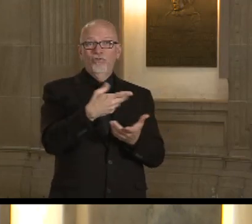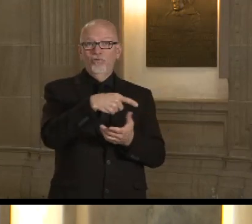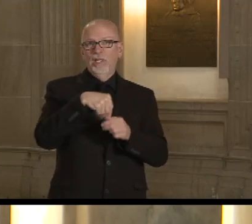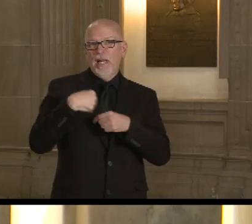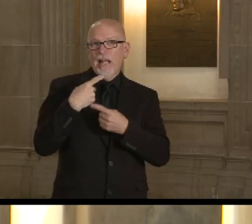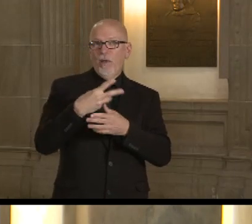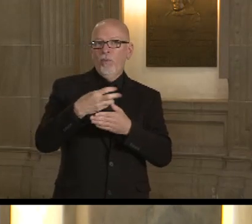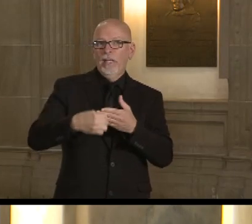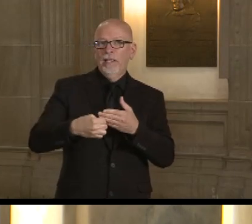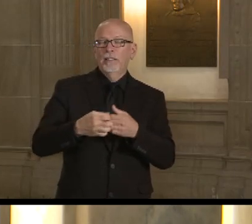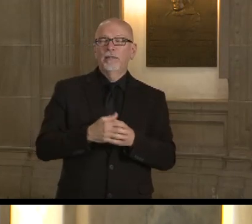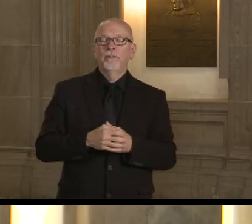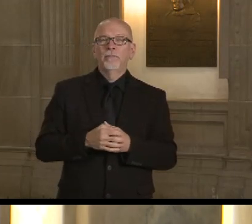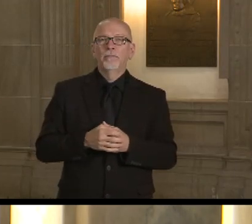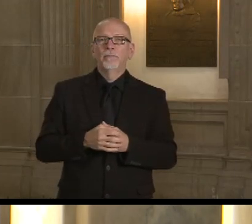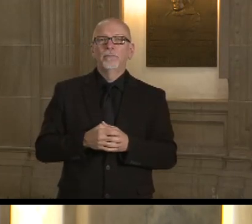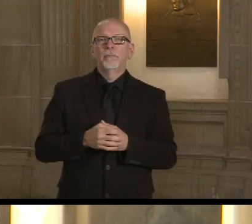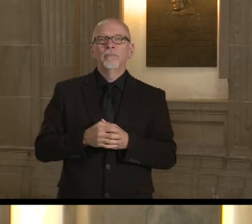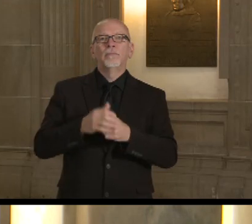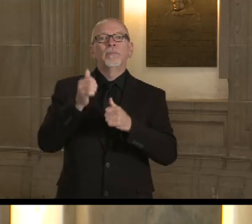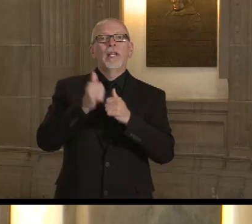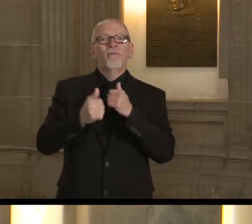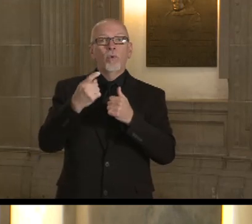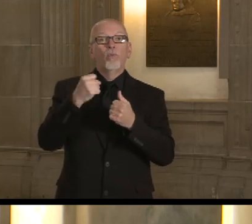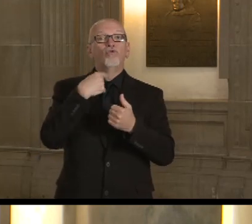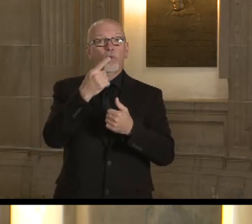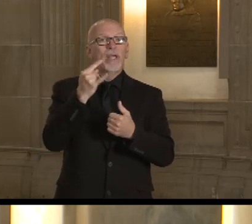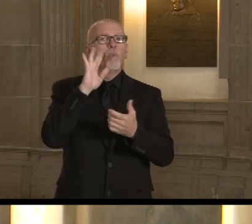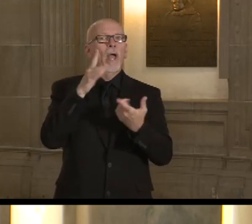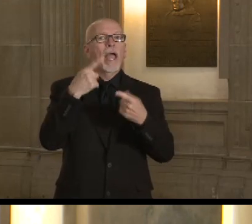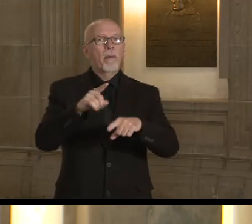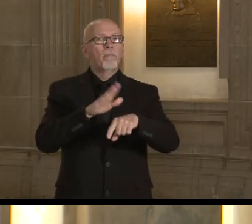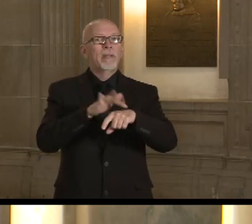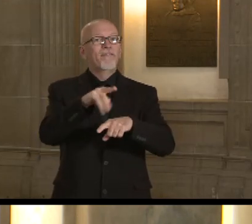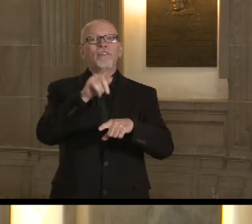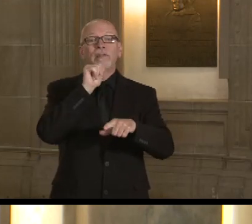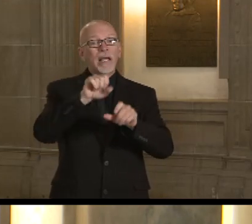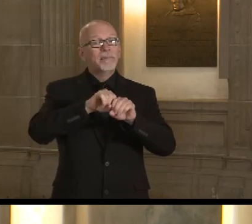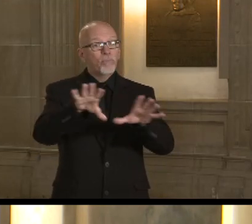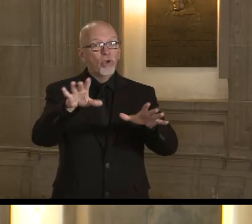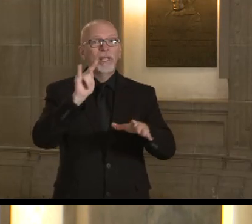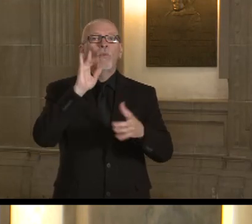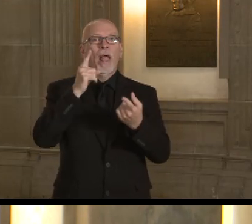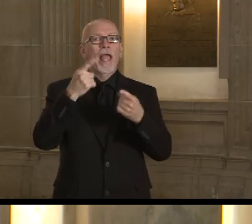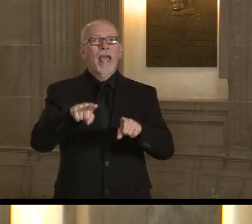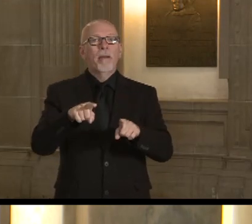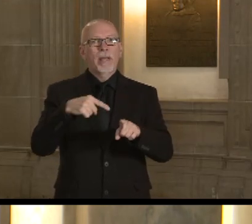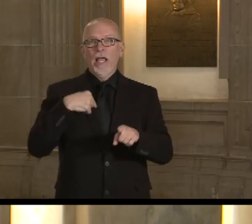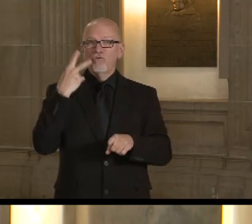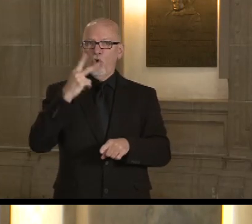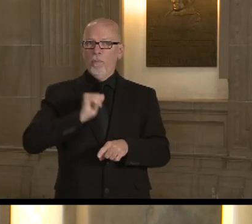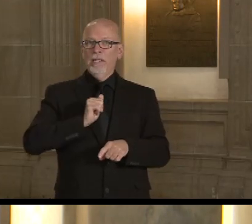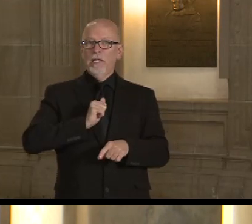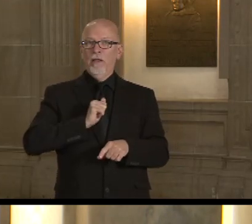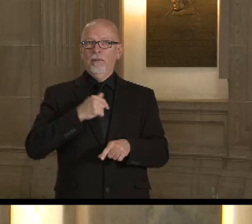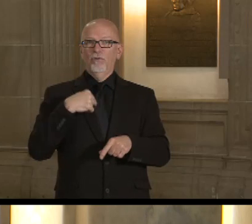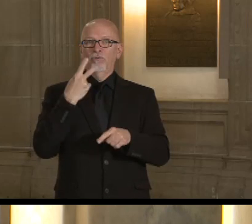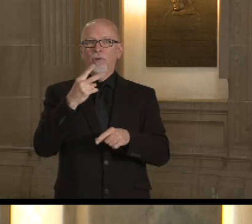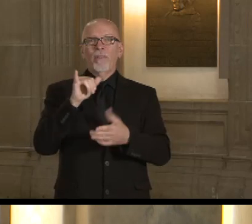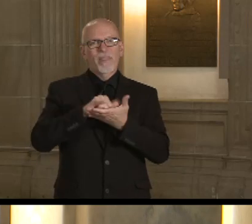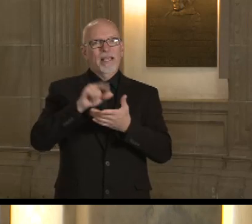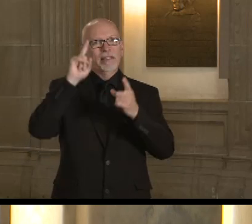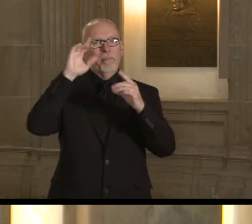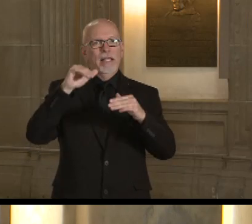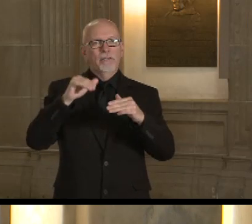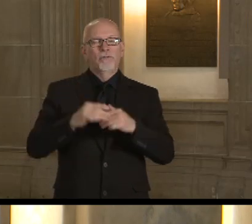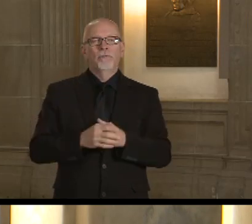past weekend. Everybody was told that it was going to happen if they didn't disperse. I saw it with my own eyes. That's the